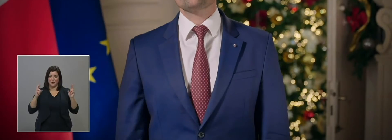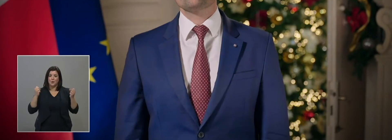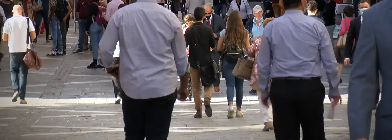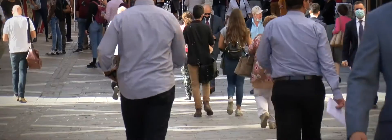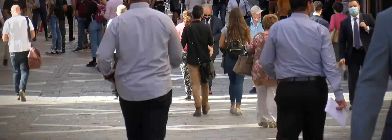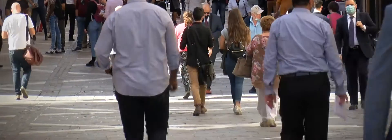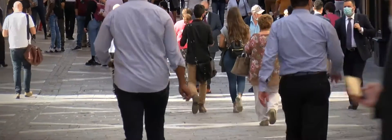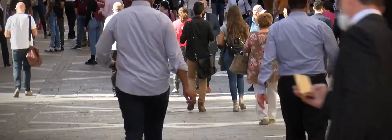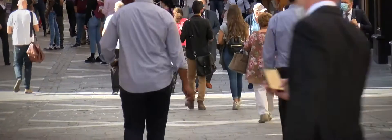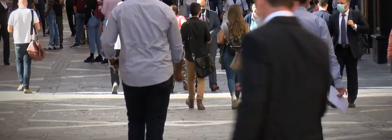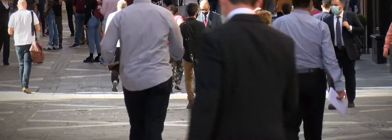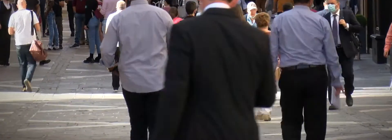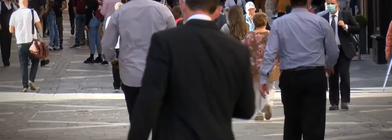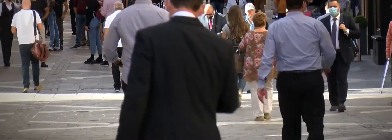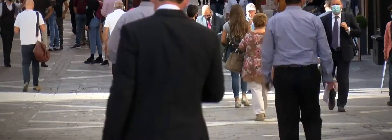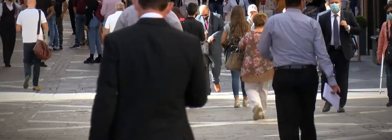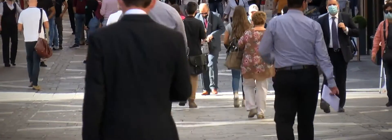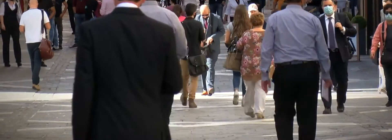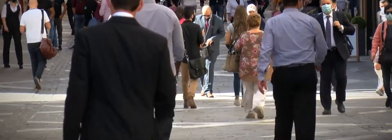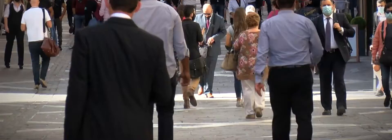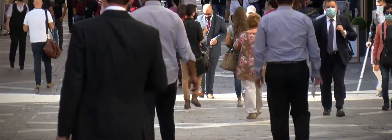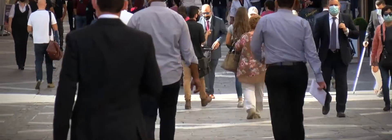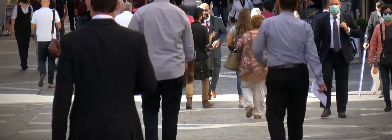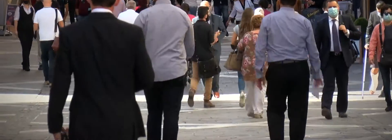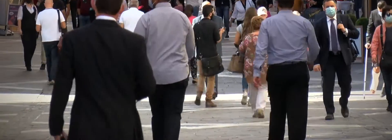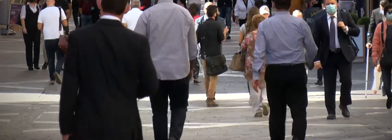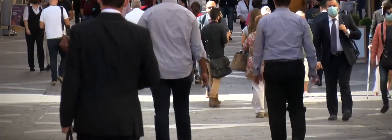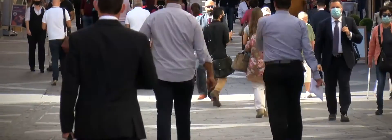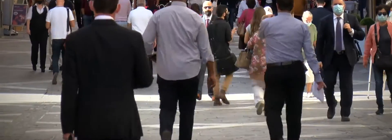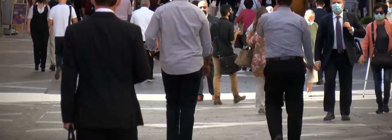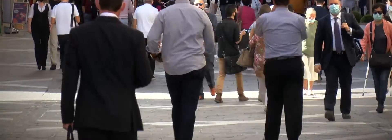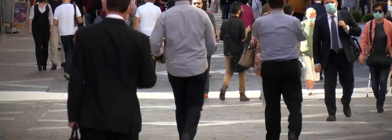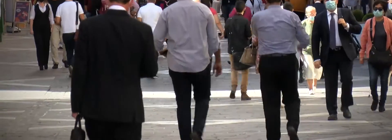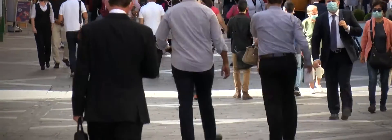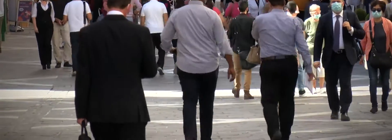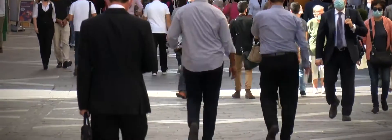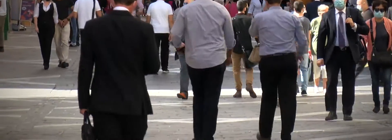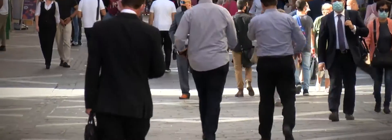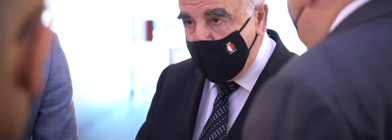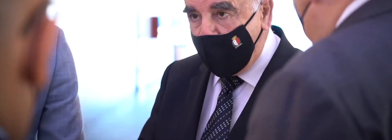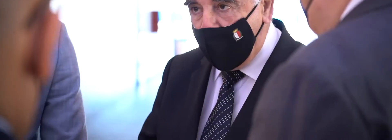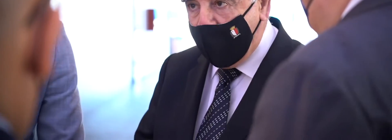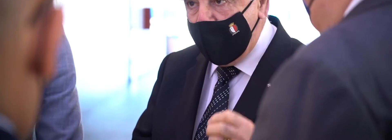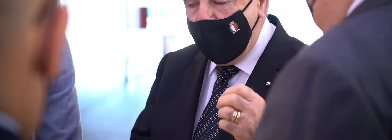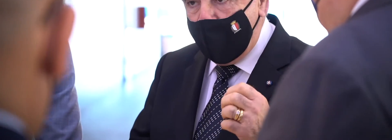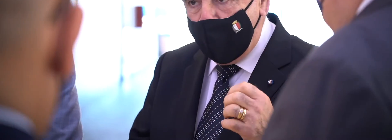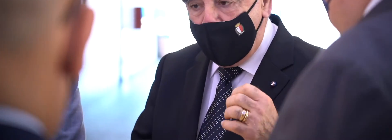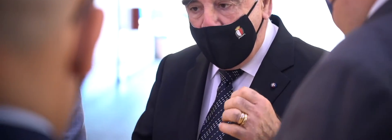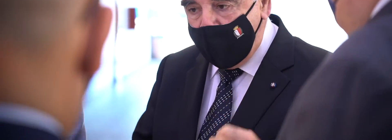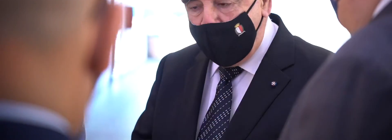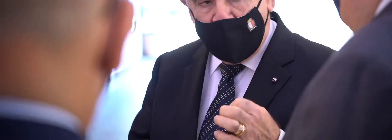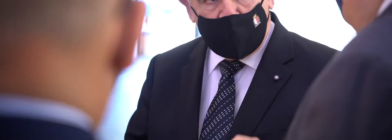l-kuraġġ. Il-Prim Ministru temm b'appell biex fis-26 ta' Deċembru li ġej il-poplu Malti għal darb'oħra jerġa' jgħin lill-President